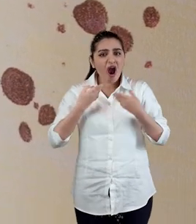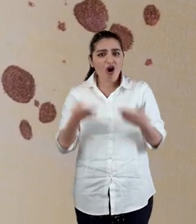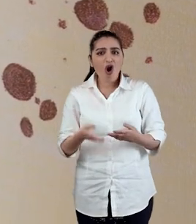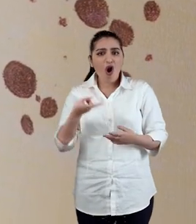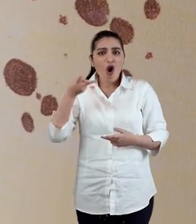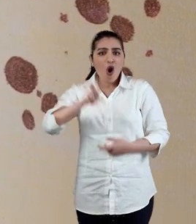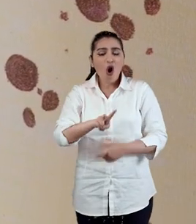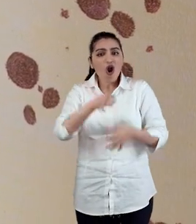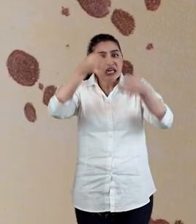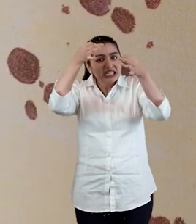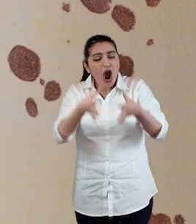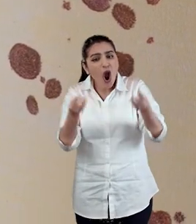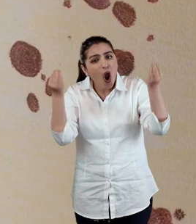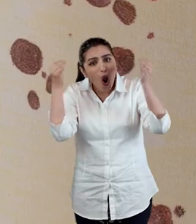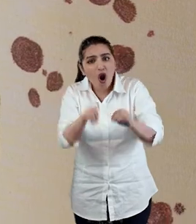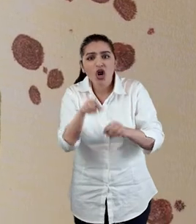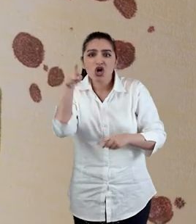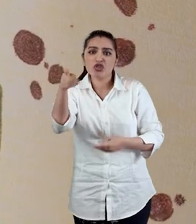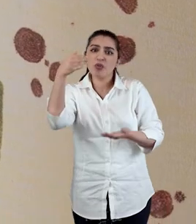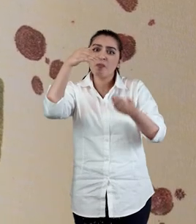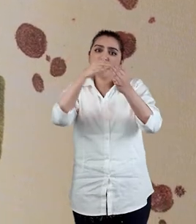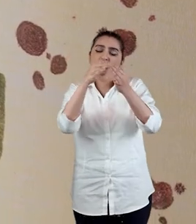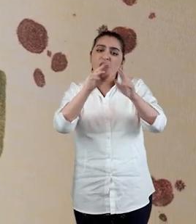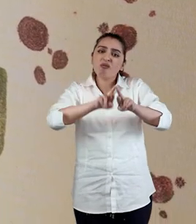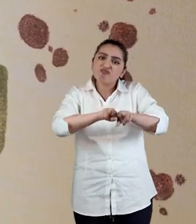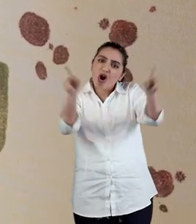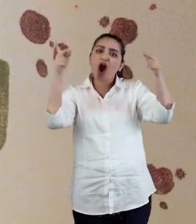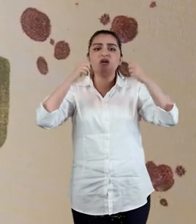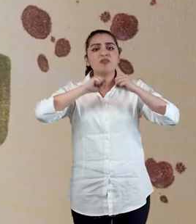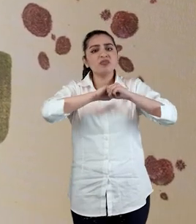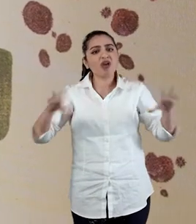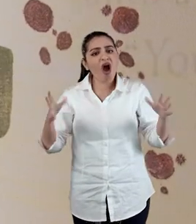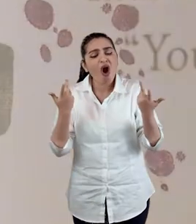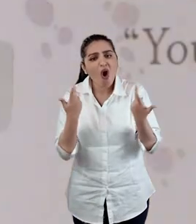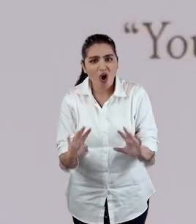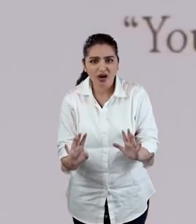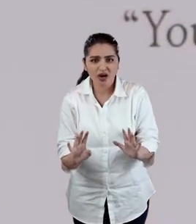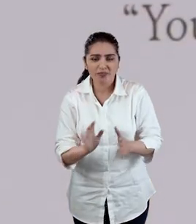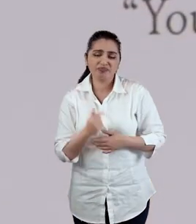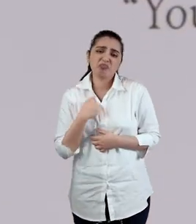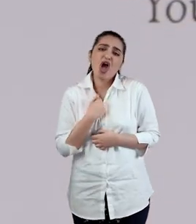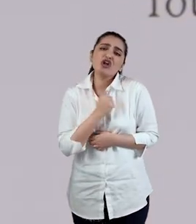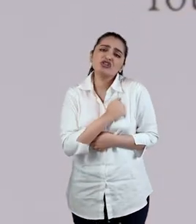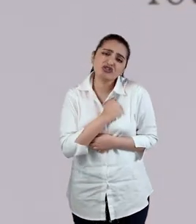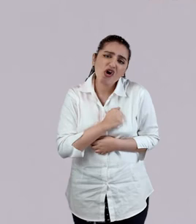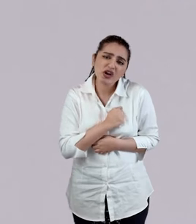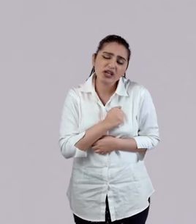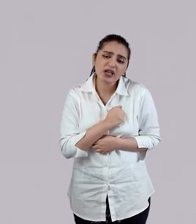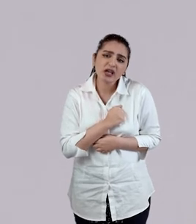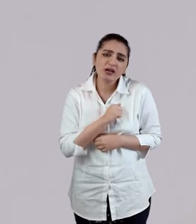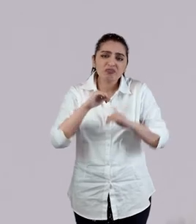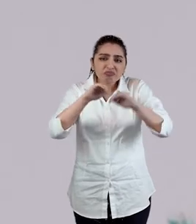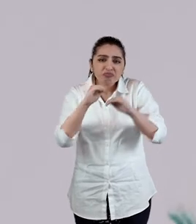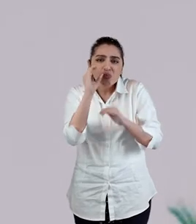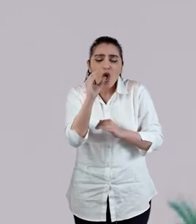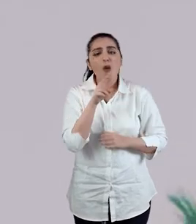say. But Fox rolled his eyes and just shooed her away. So Mole tunneled on,